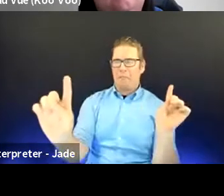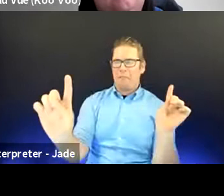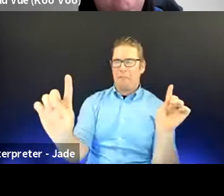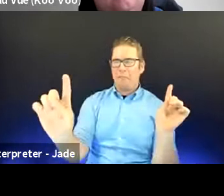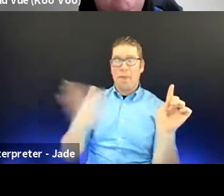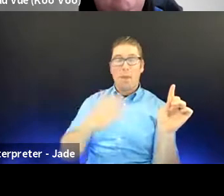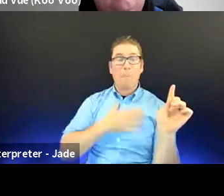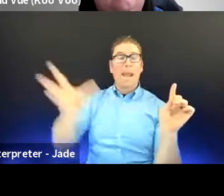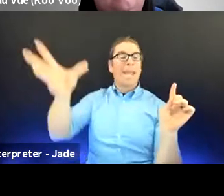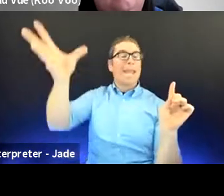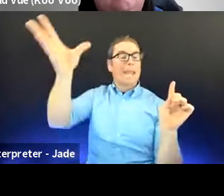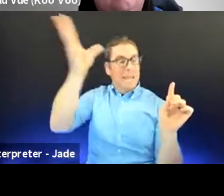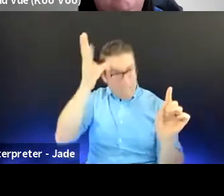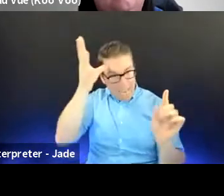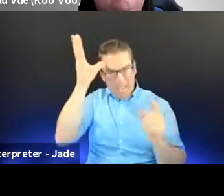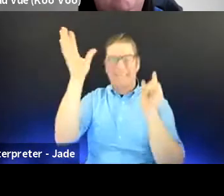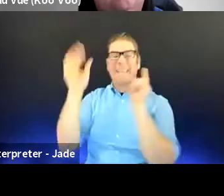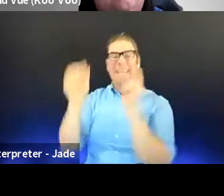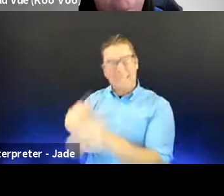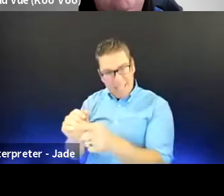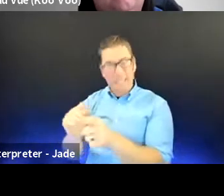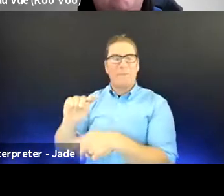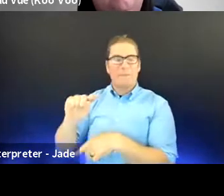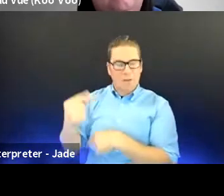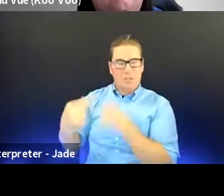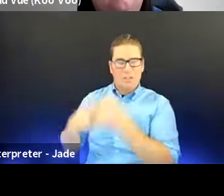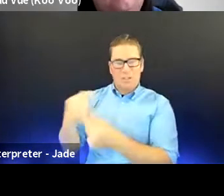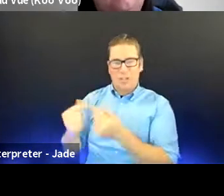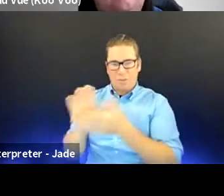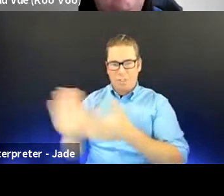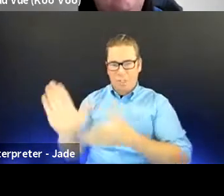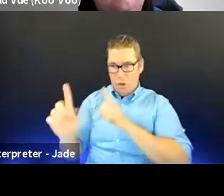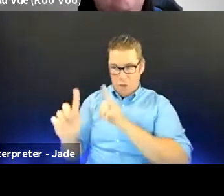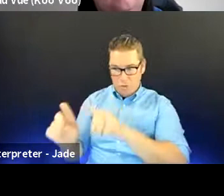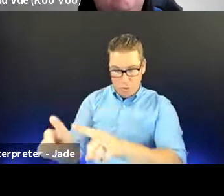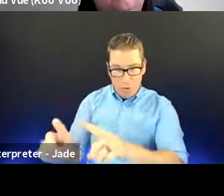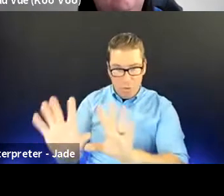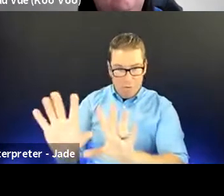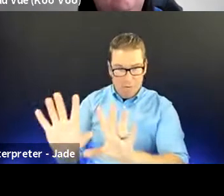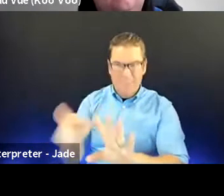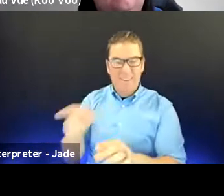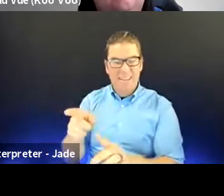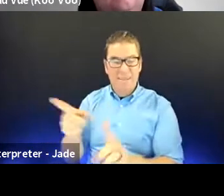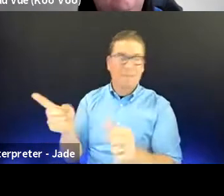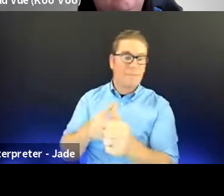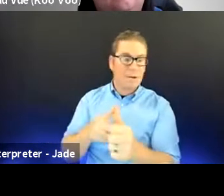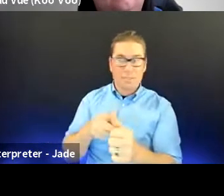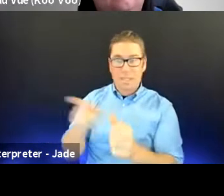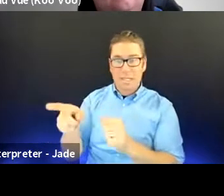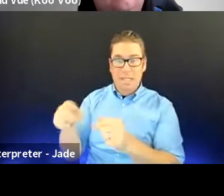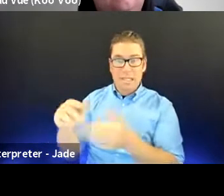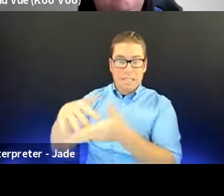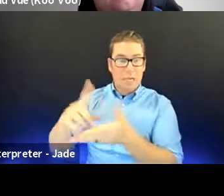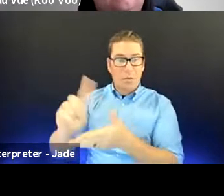first generation college goer, and so he came here for his grad school. So he was studying at the University of Missouri, and I